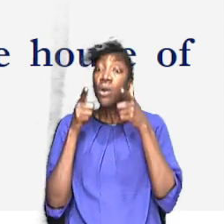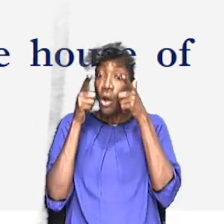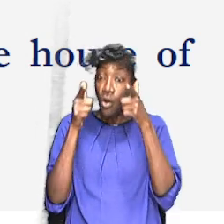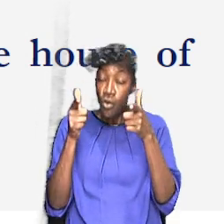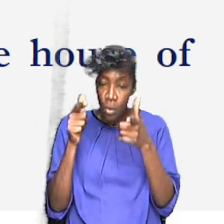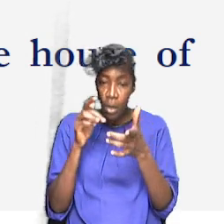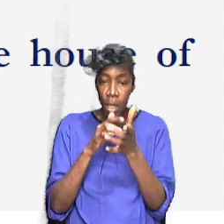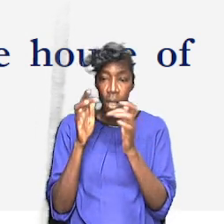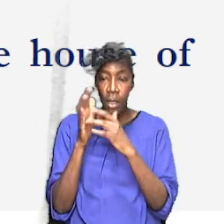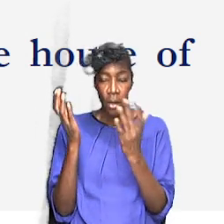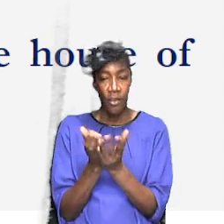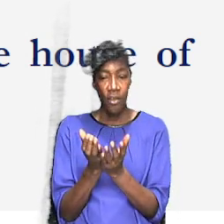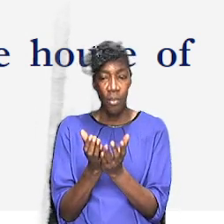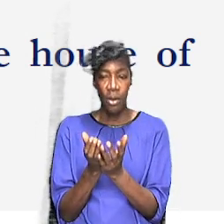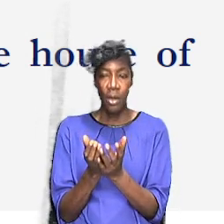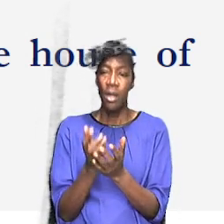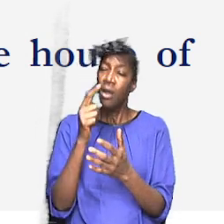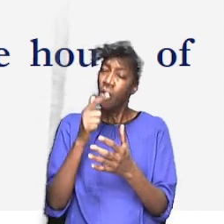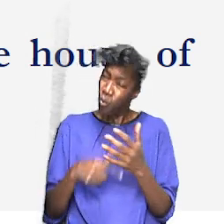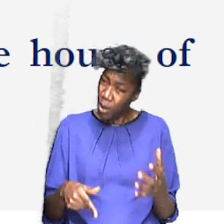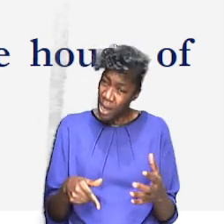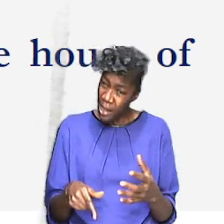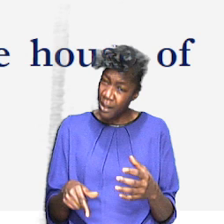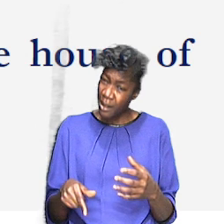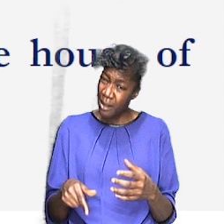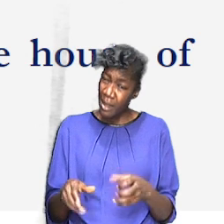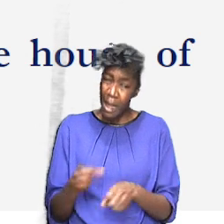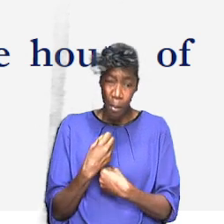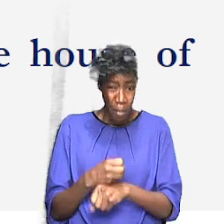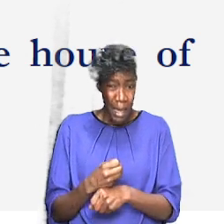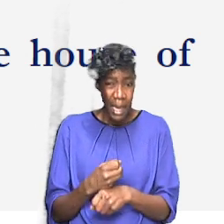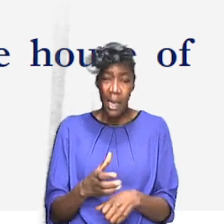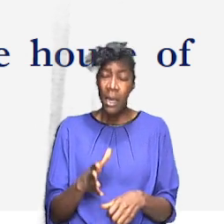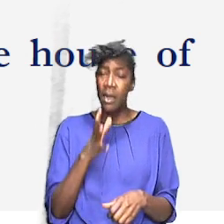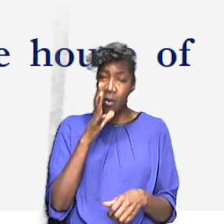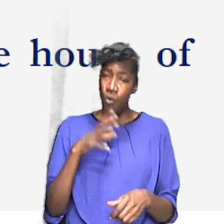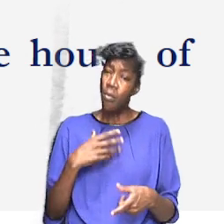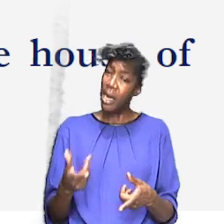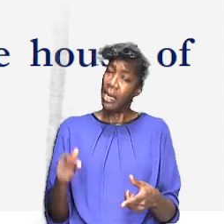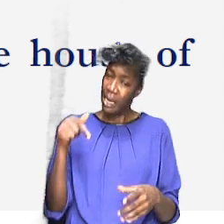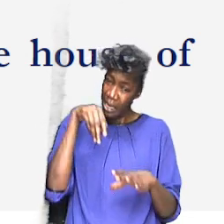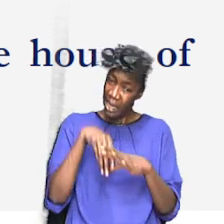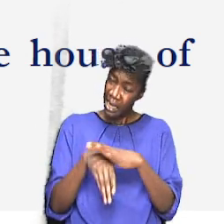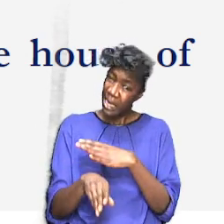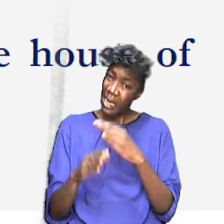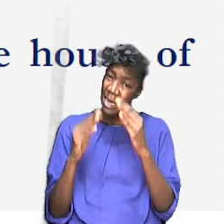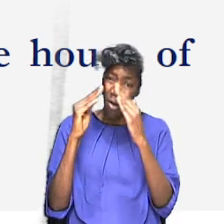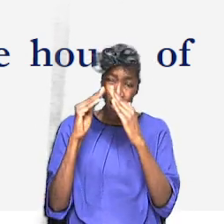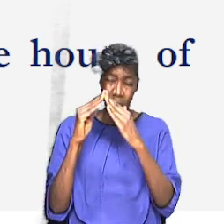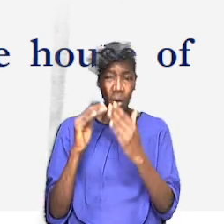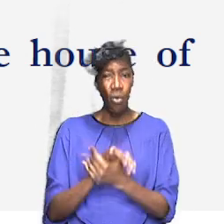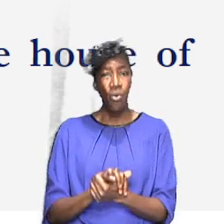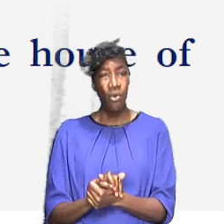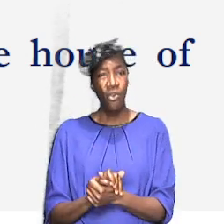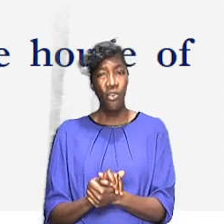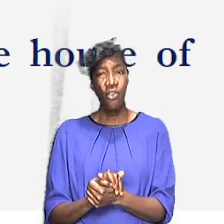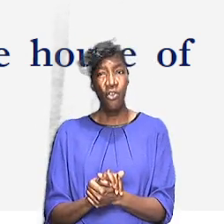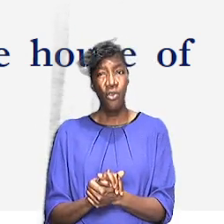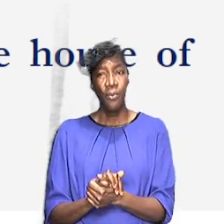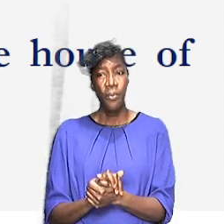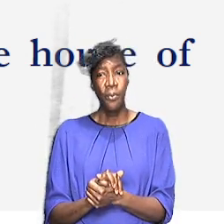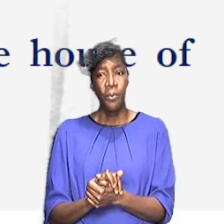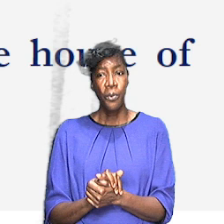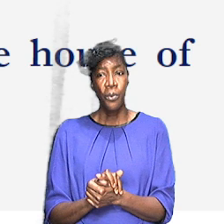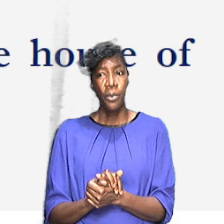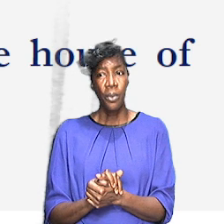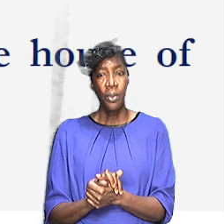scripture. What would have caused this woman to get into the house? And this is where we need to understand again the culture.